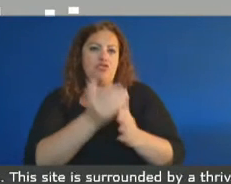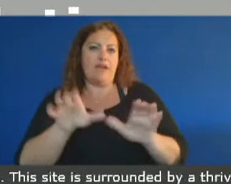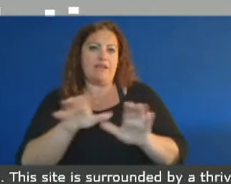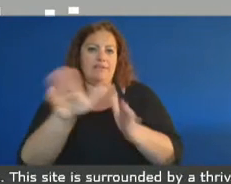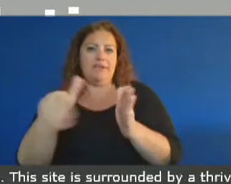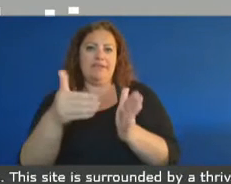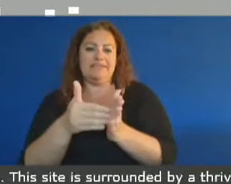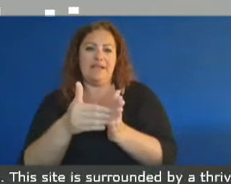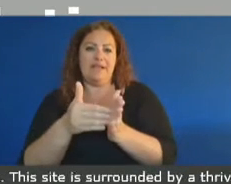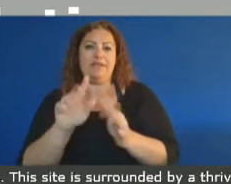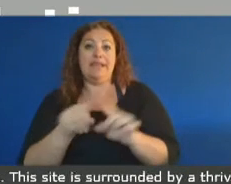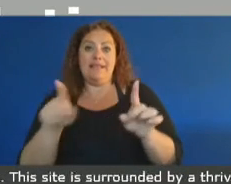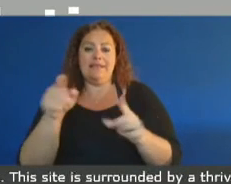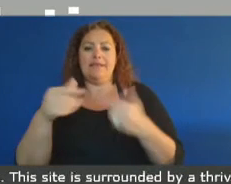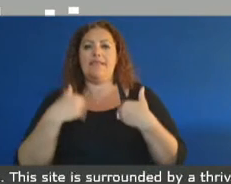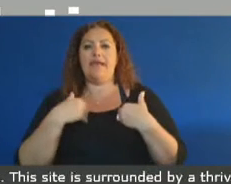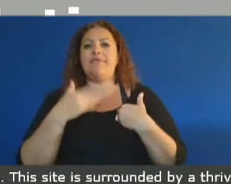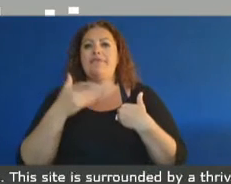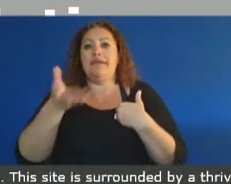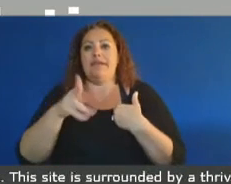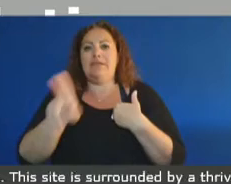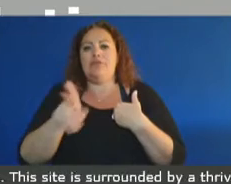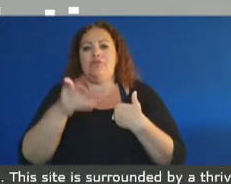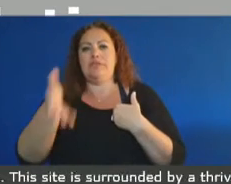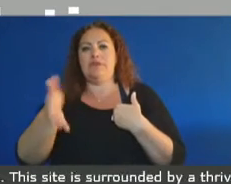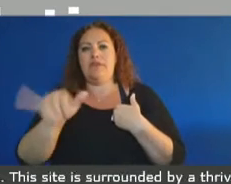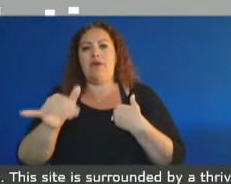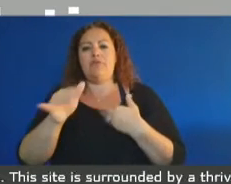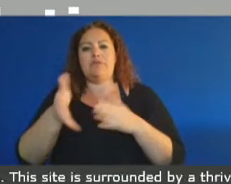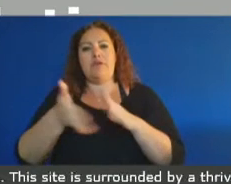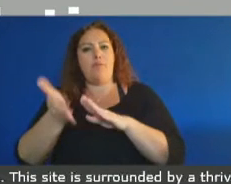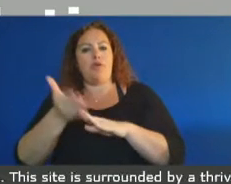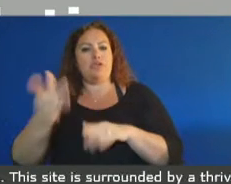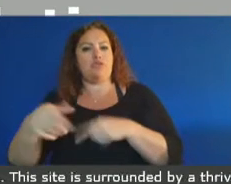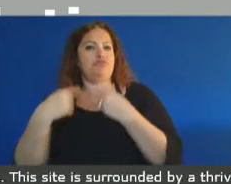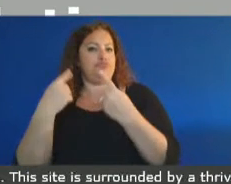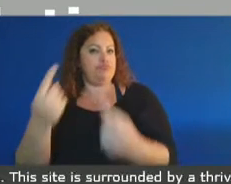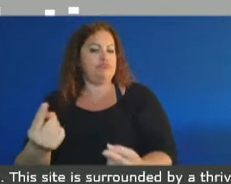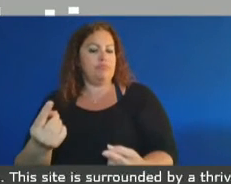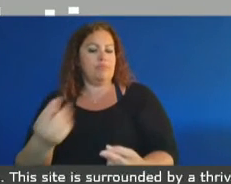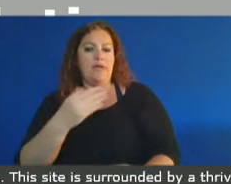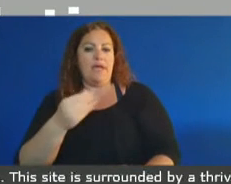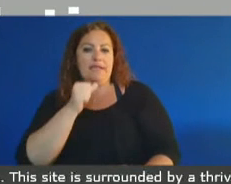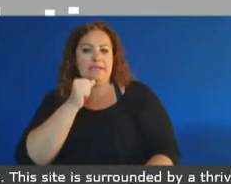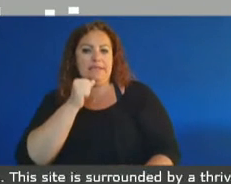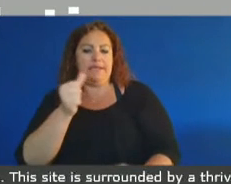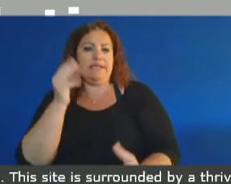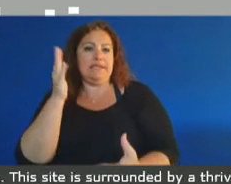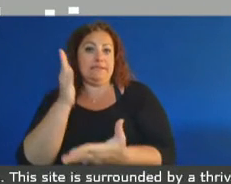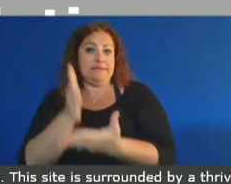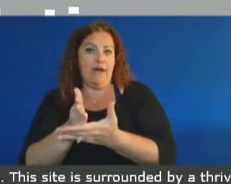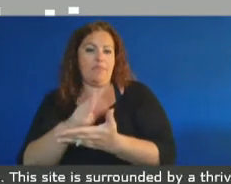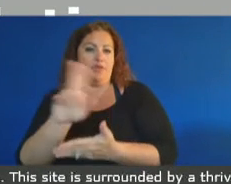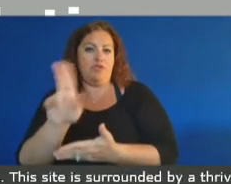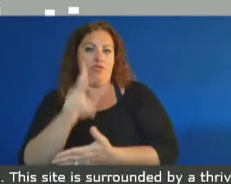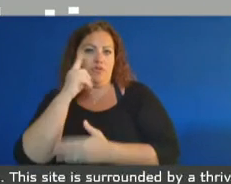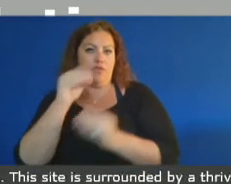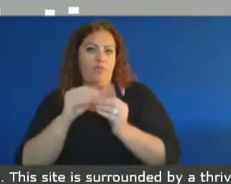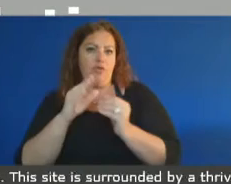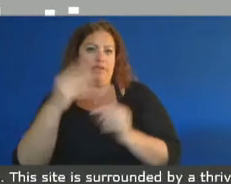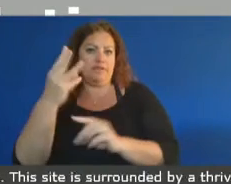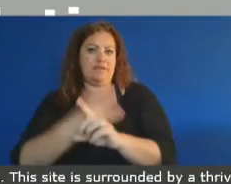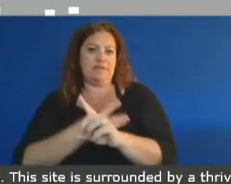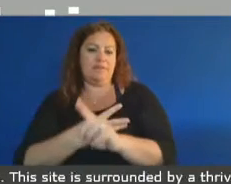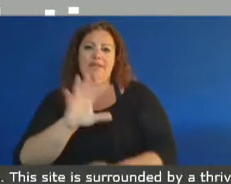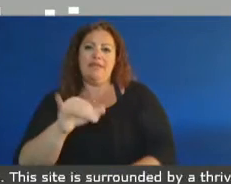was an existing use there that had had been in operation uh and didn't cease to uh be in use for more than 6 months so this one